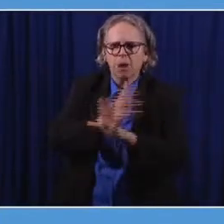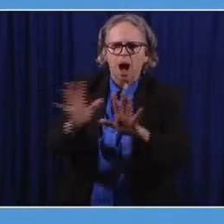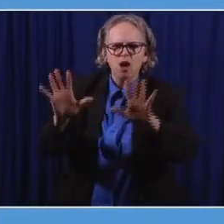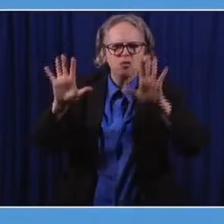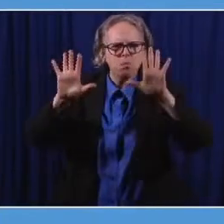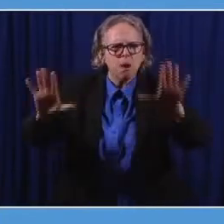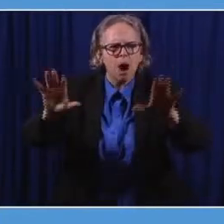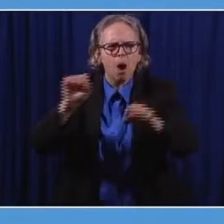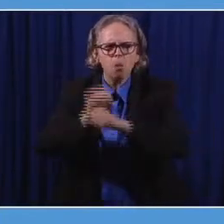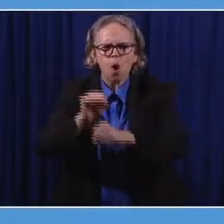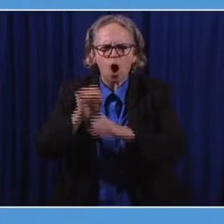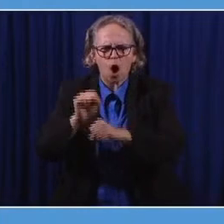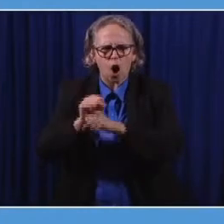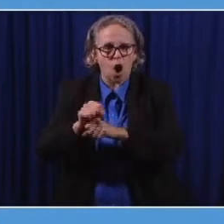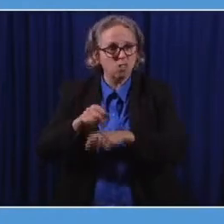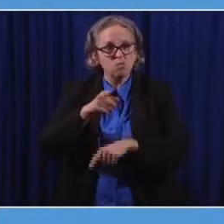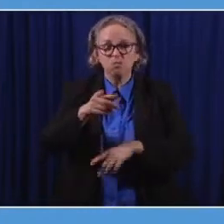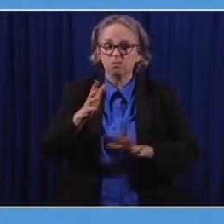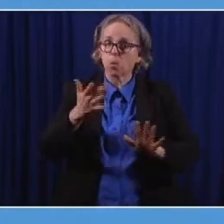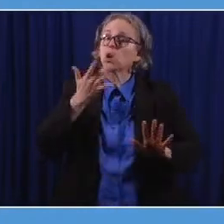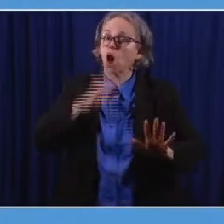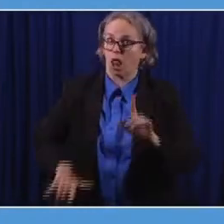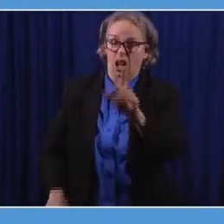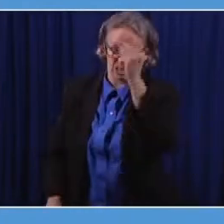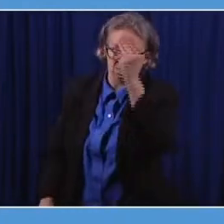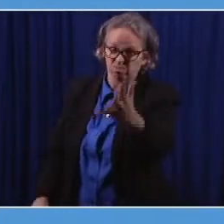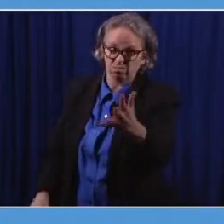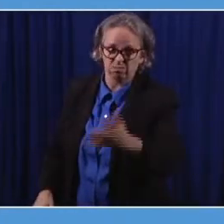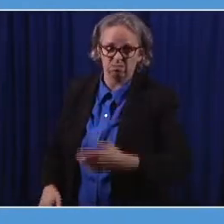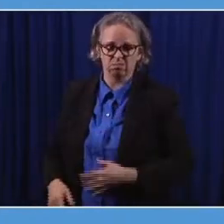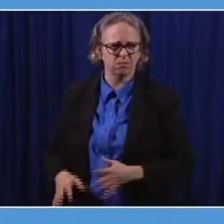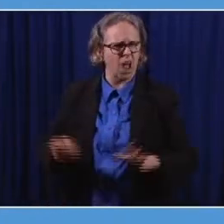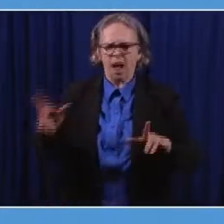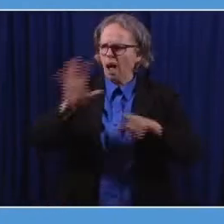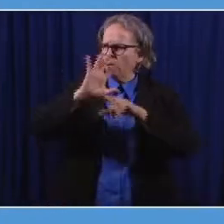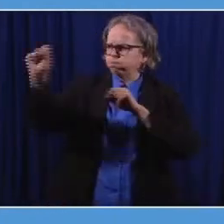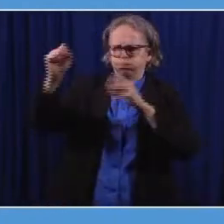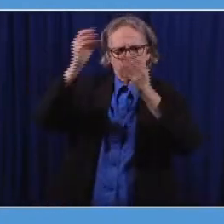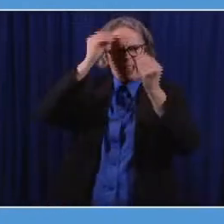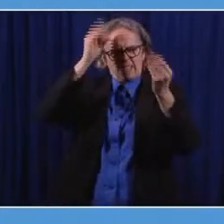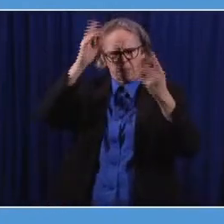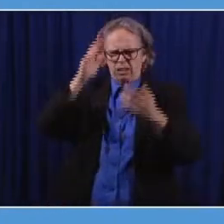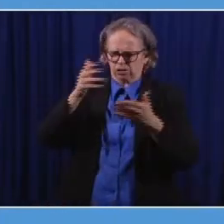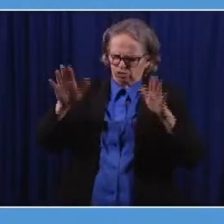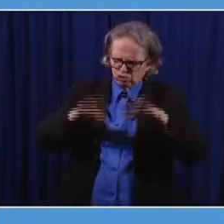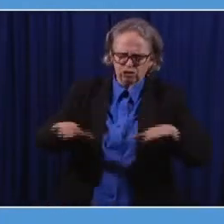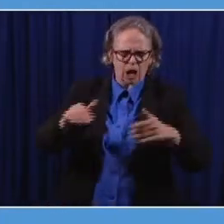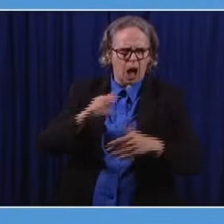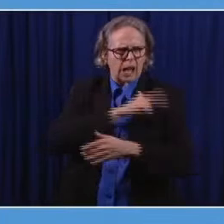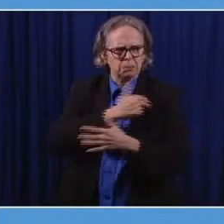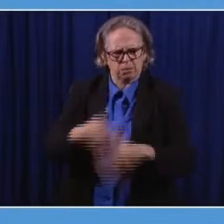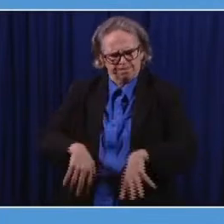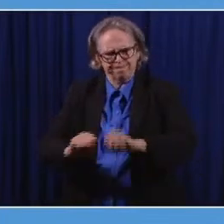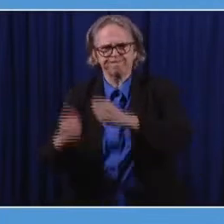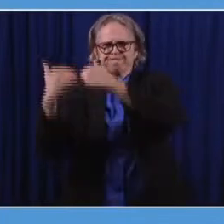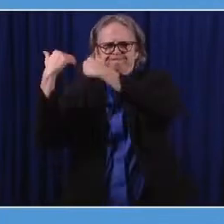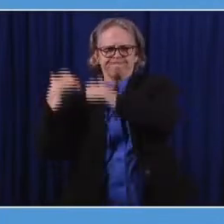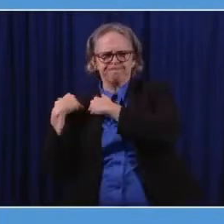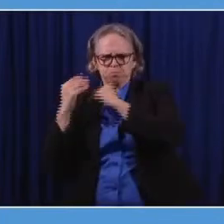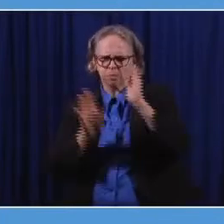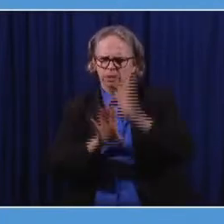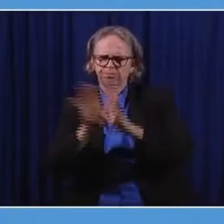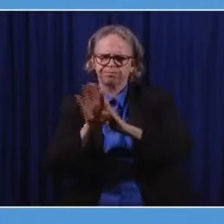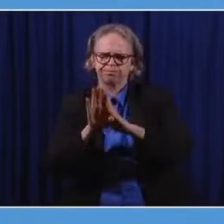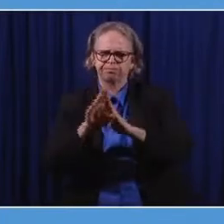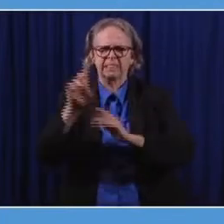and then we realize how lucky we are to live in Ohio with so many great children's hospitals. The dashboard